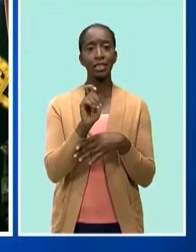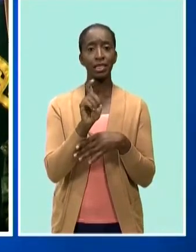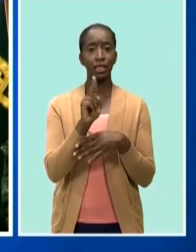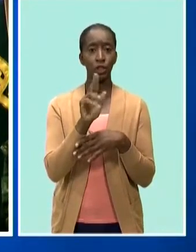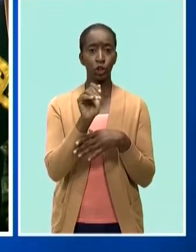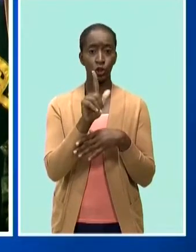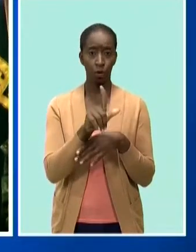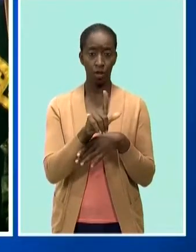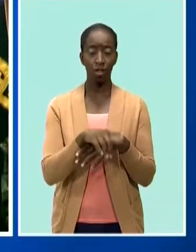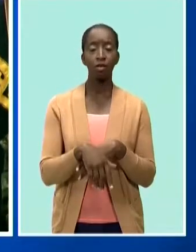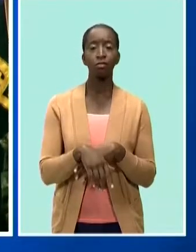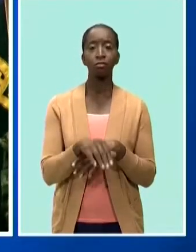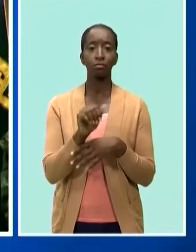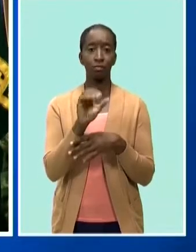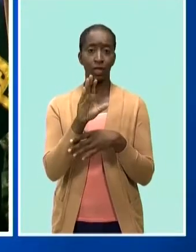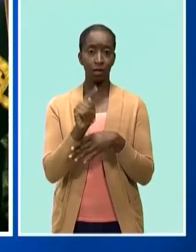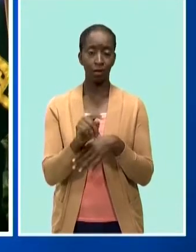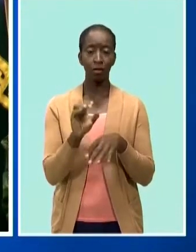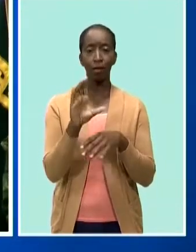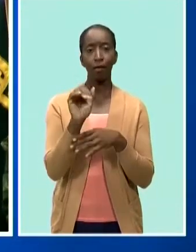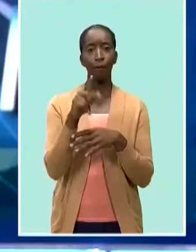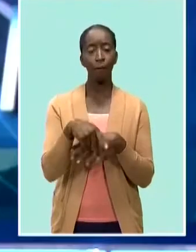Cap 154.